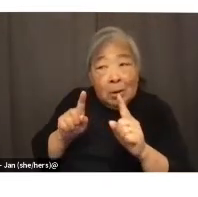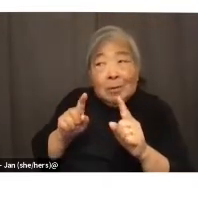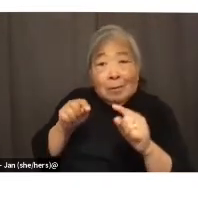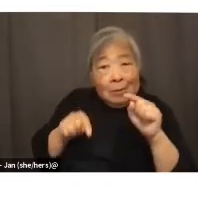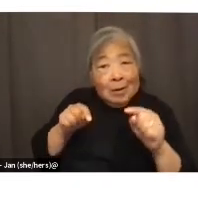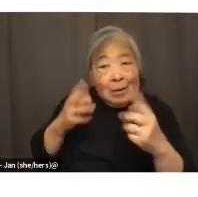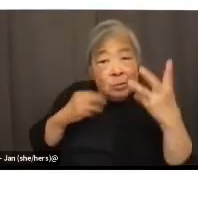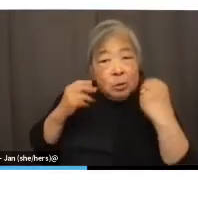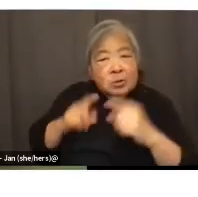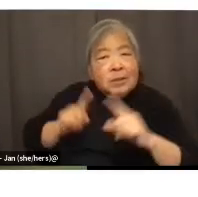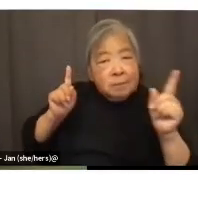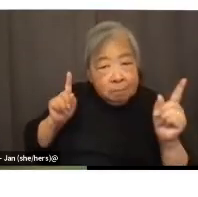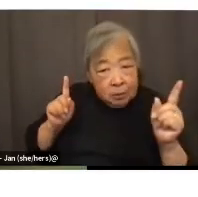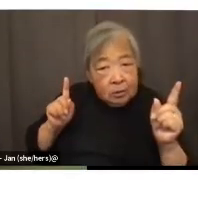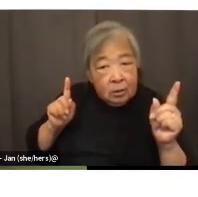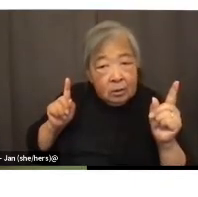Next, please.